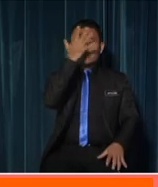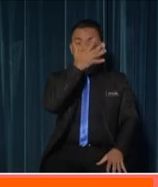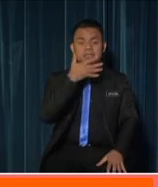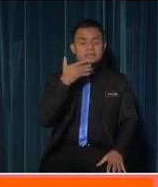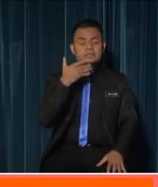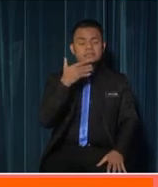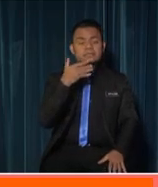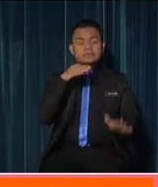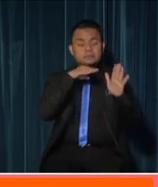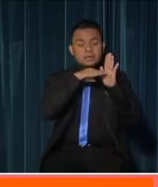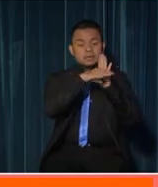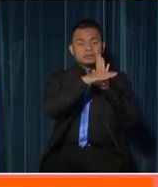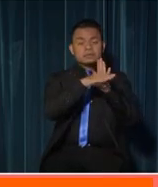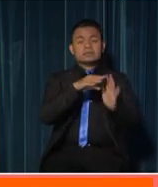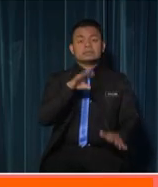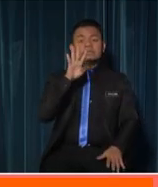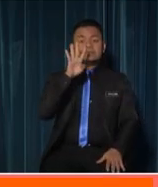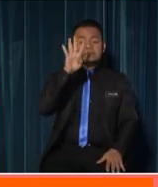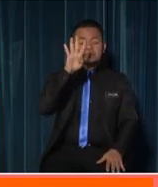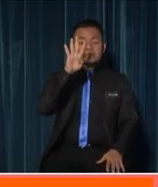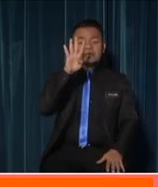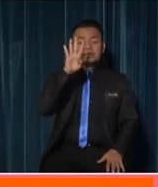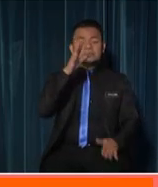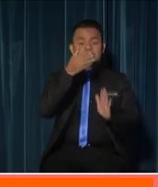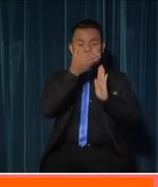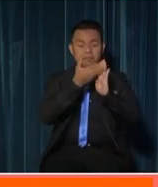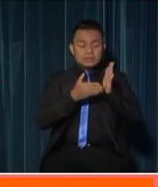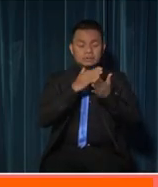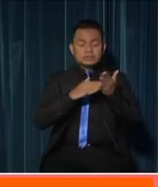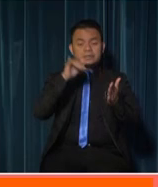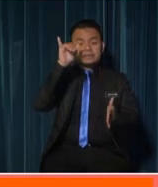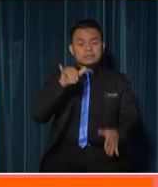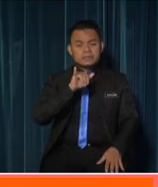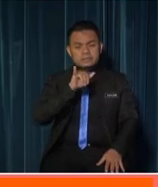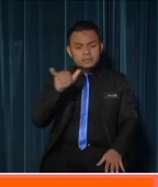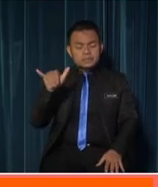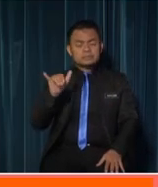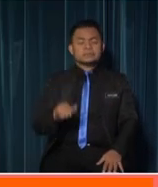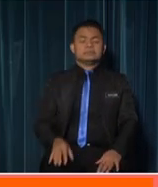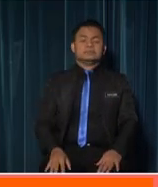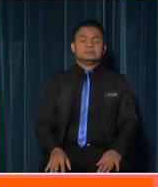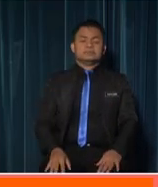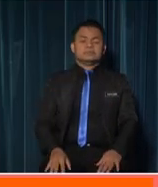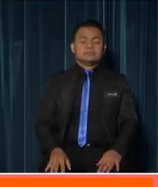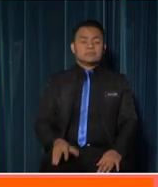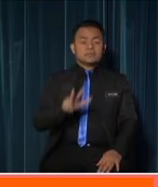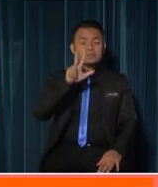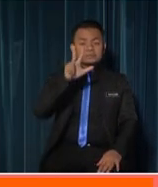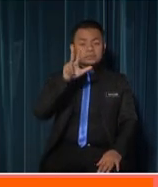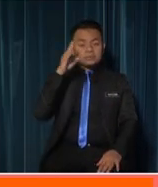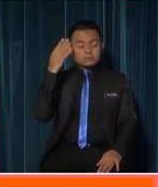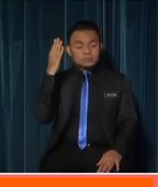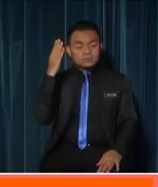divided into 4 equal parts, 3 blue parts, and 1